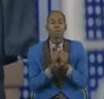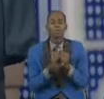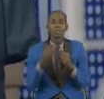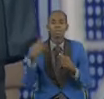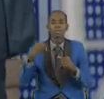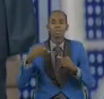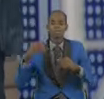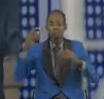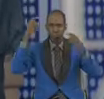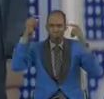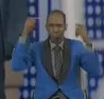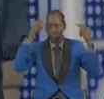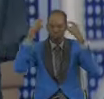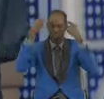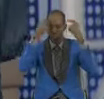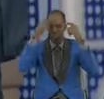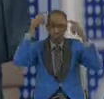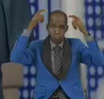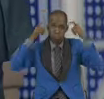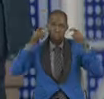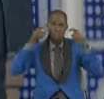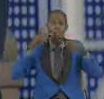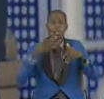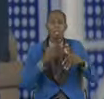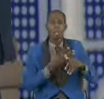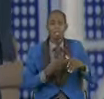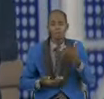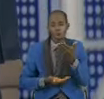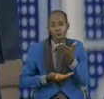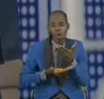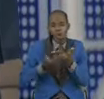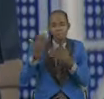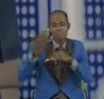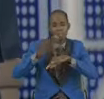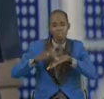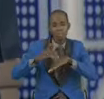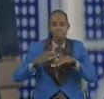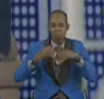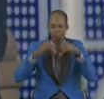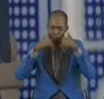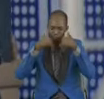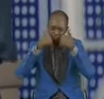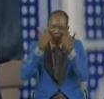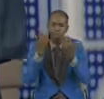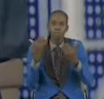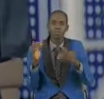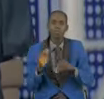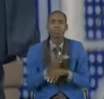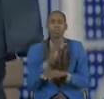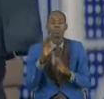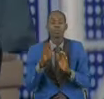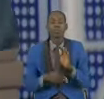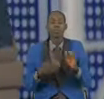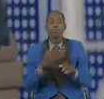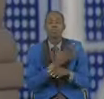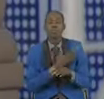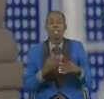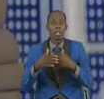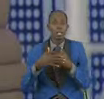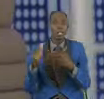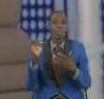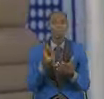back, almost naked, shameful death. And then after that, all